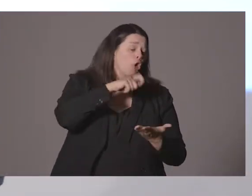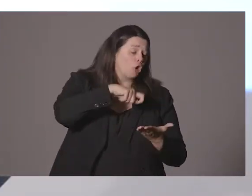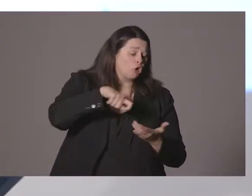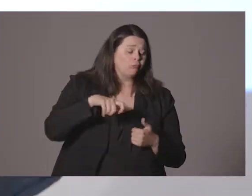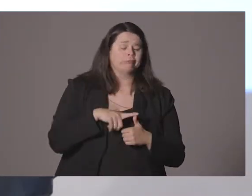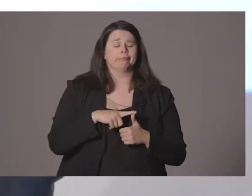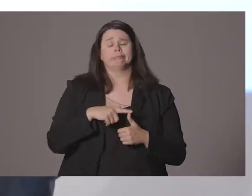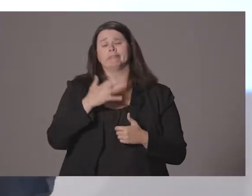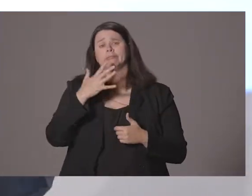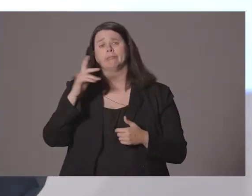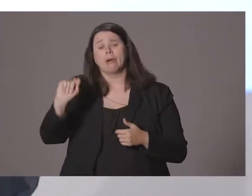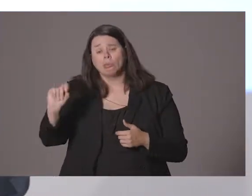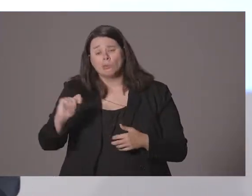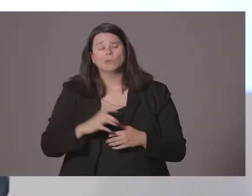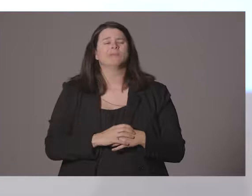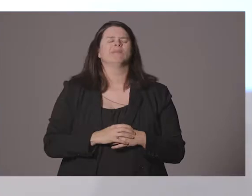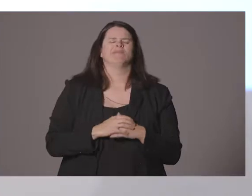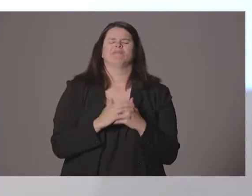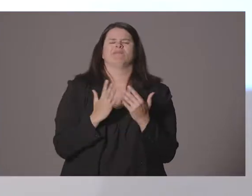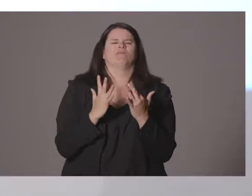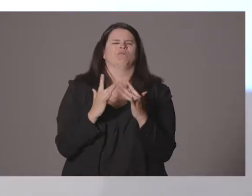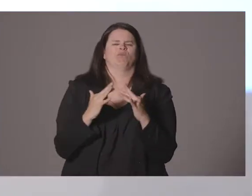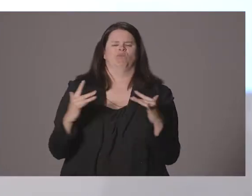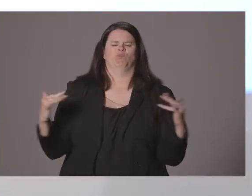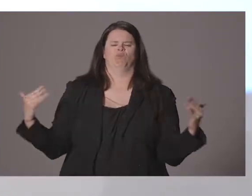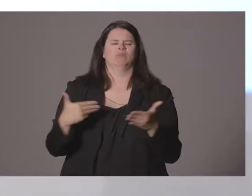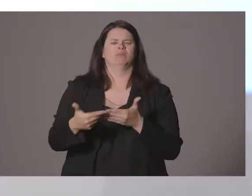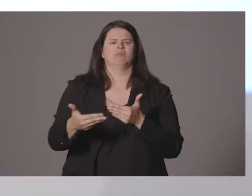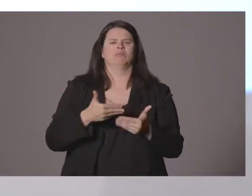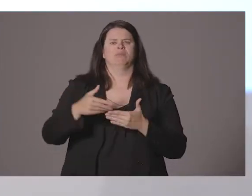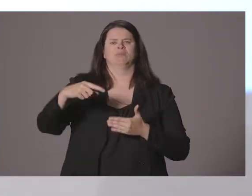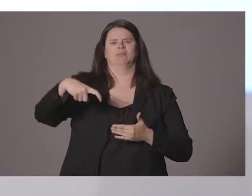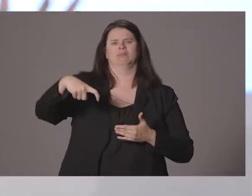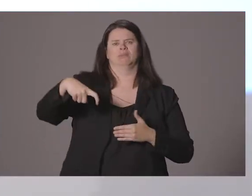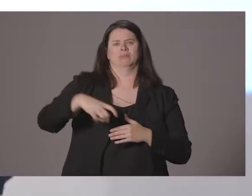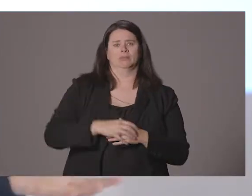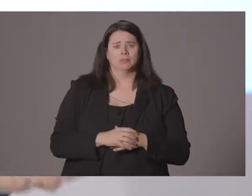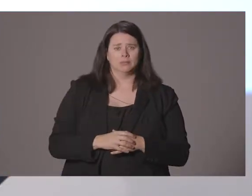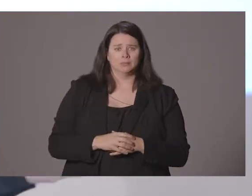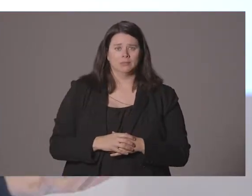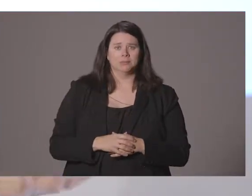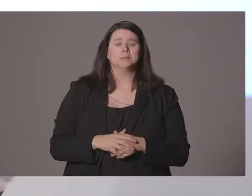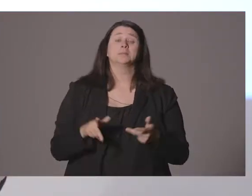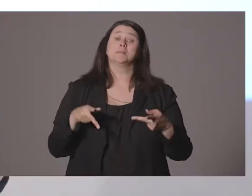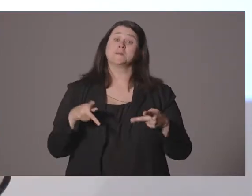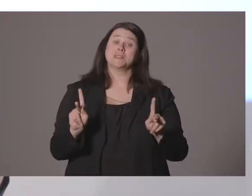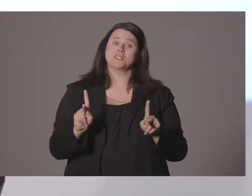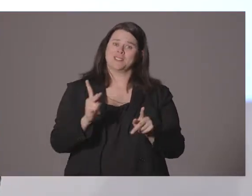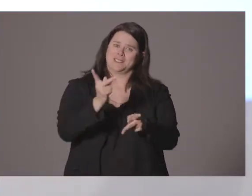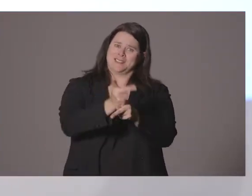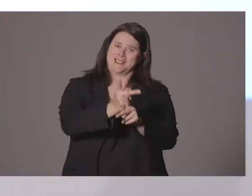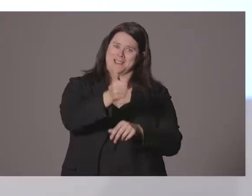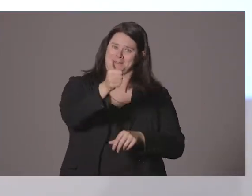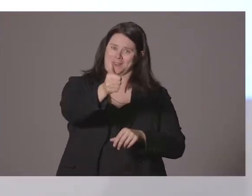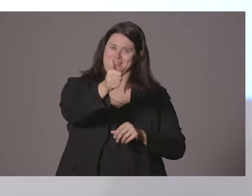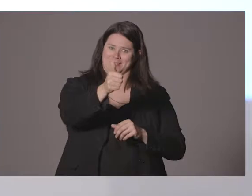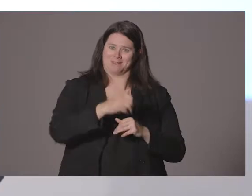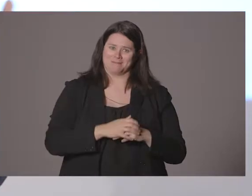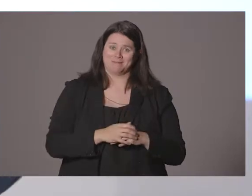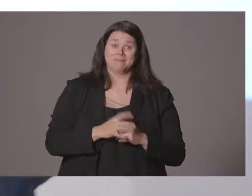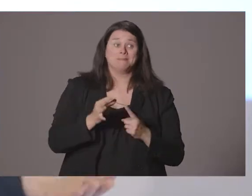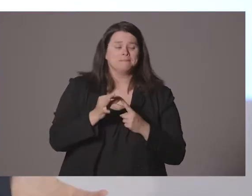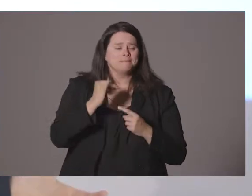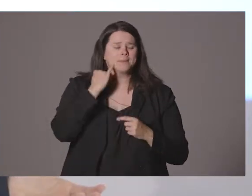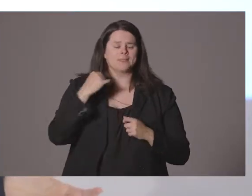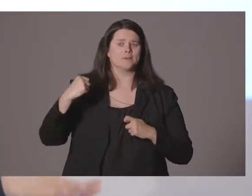Staying present might be coloring, it might be going to the bathroom, it might be, whatever it is for you, that there's